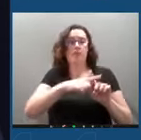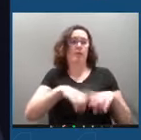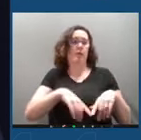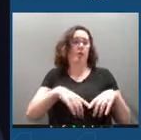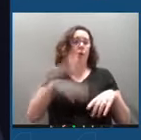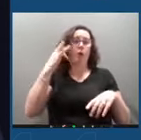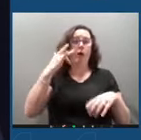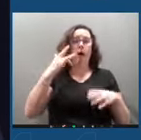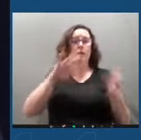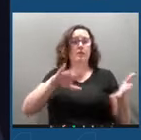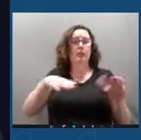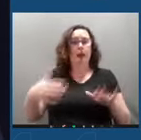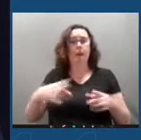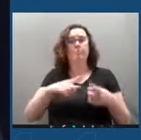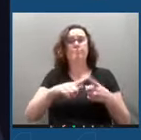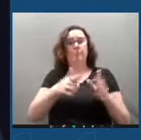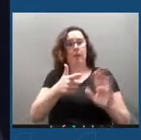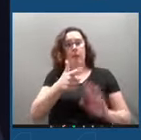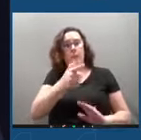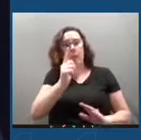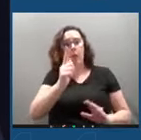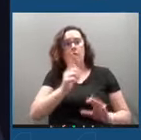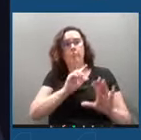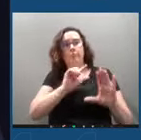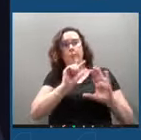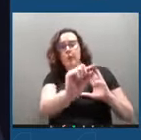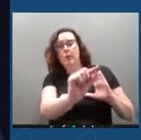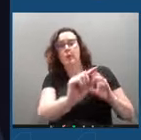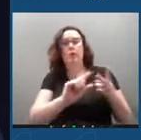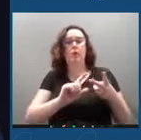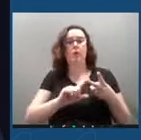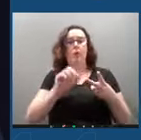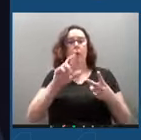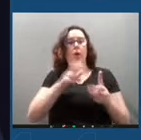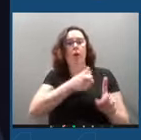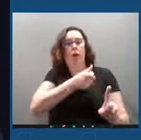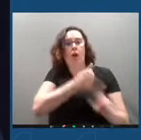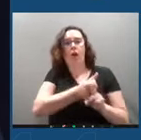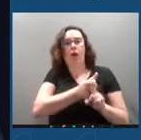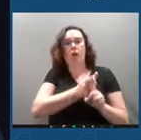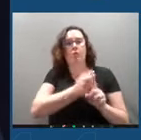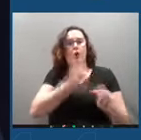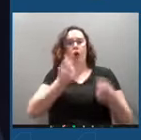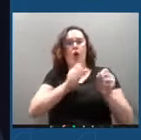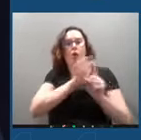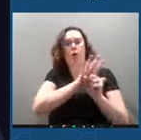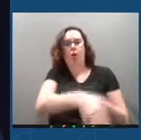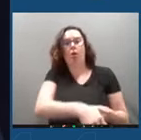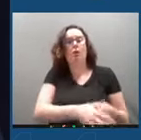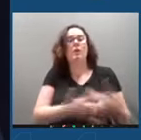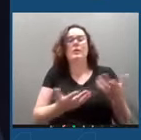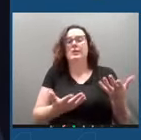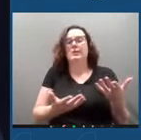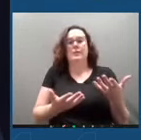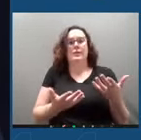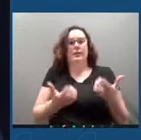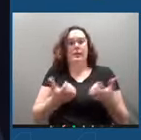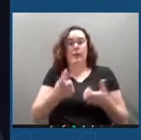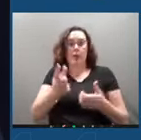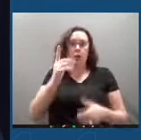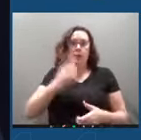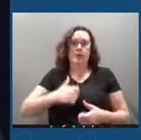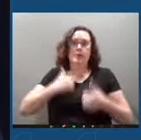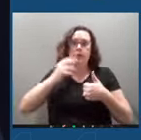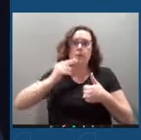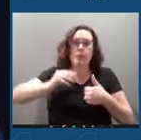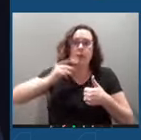driver. The pain is the pain, and you relive it. Every time you hear a horn, every time you hear of another person that loses a